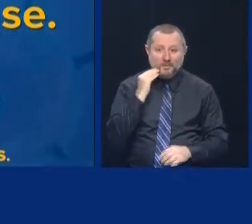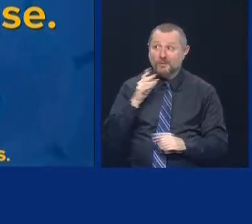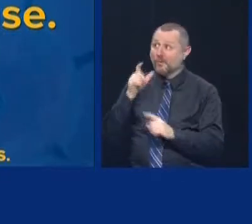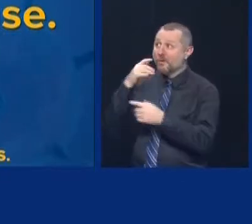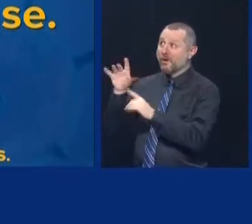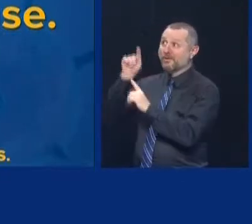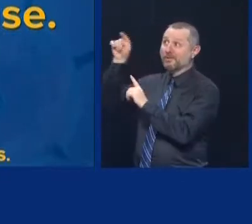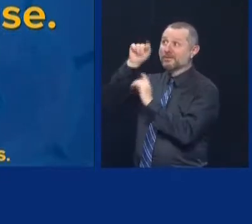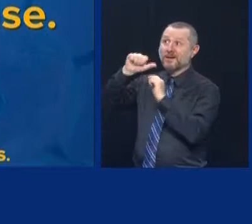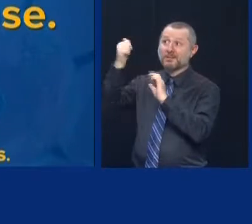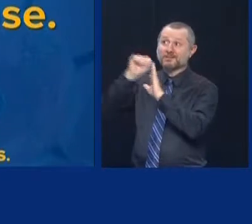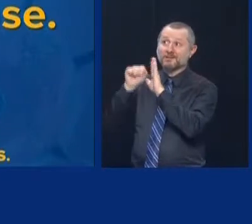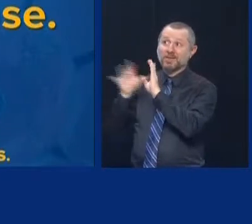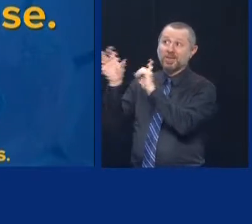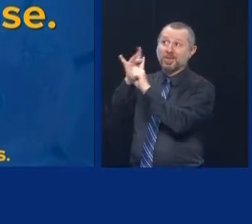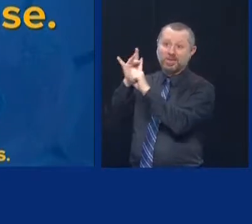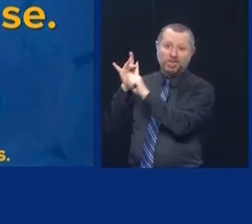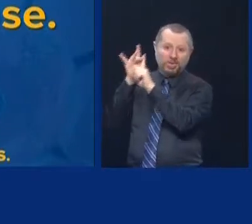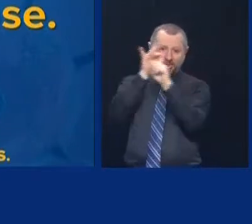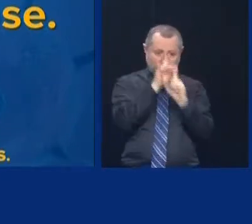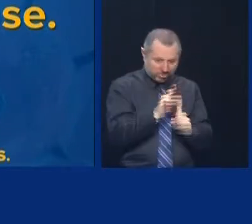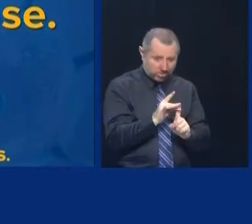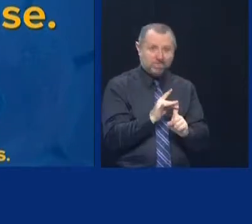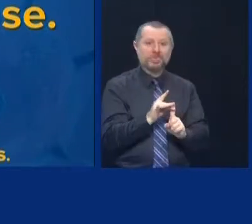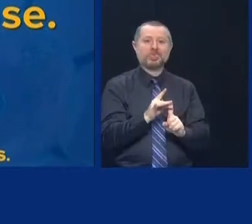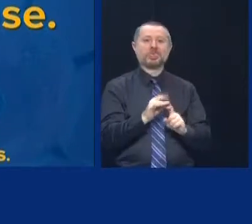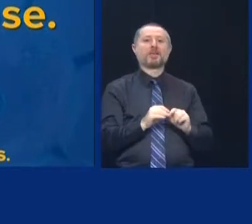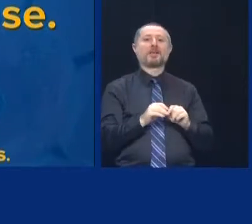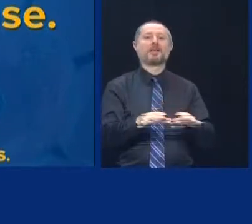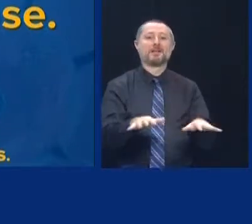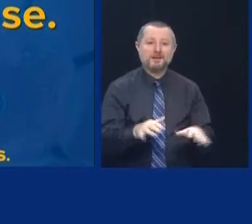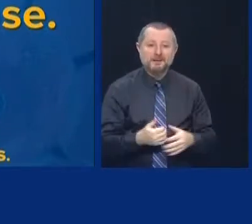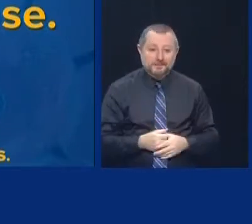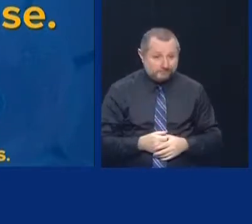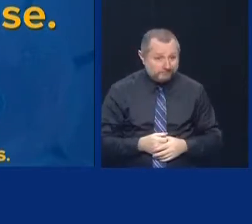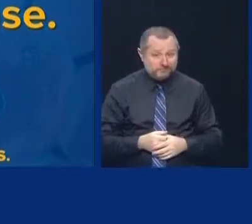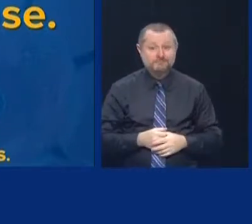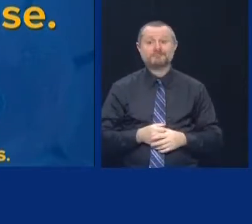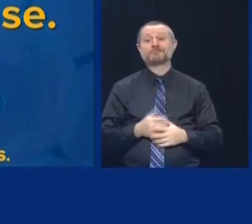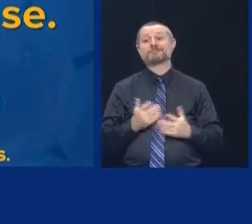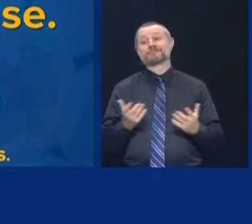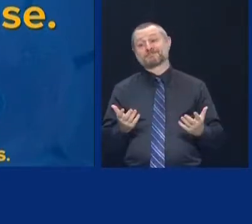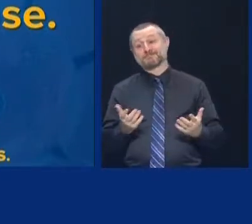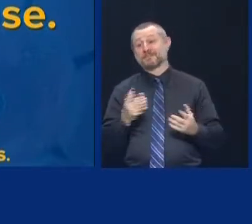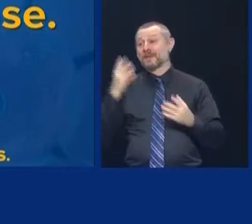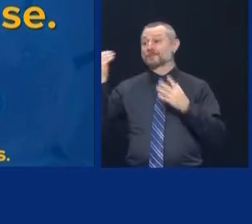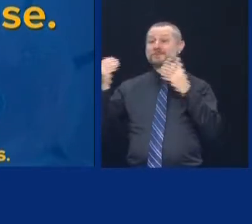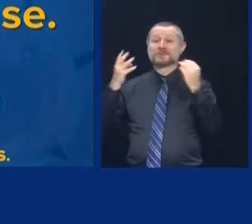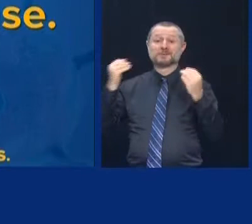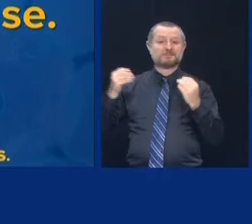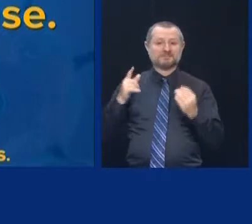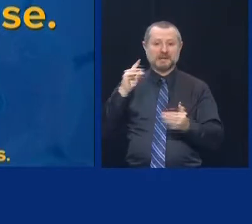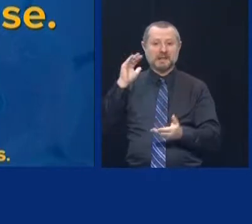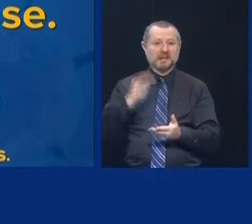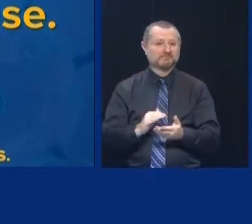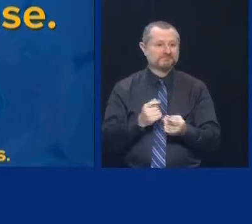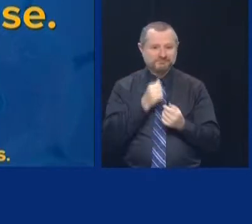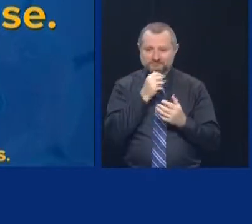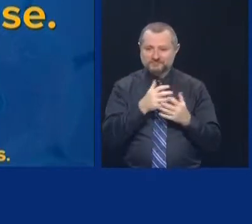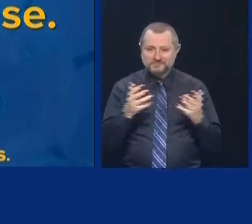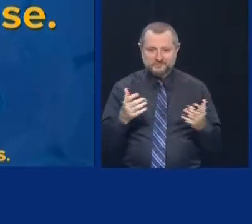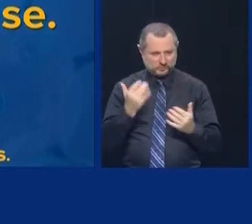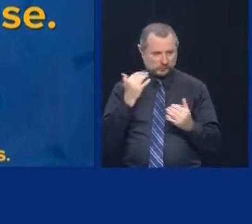the disease with them. There'll be fewer outdoor gatherings because it's